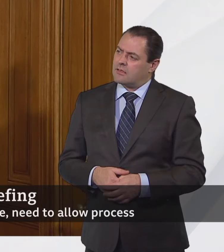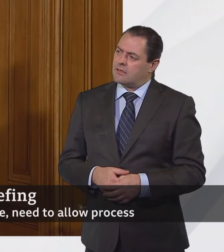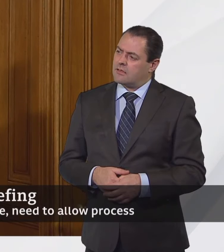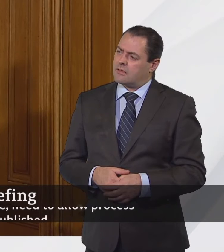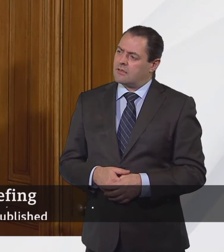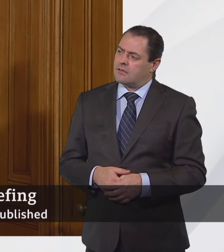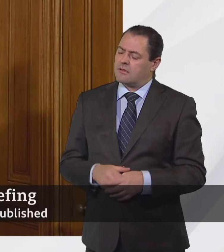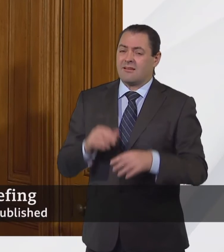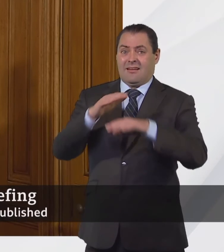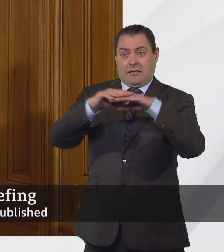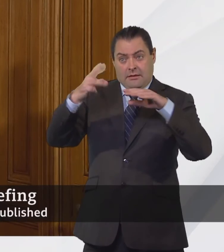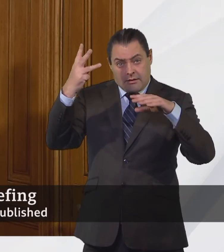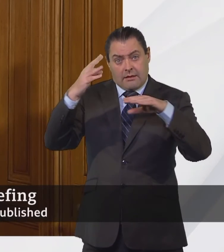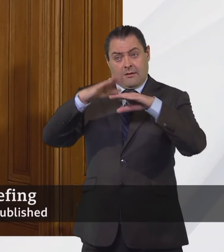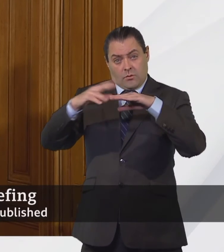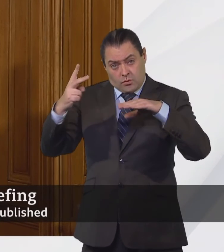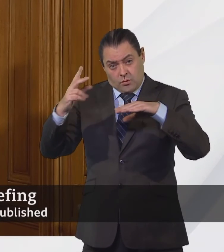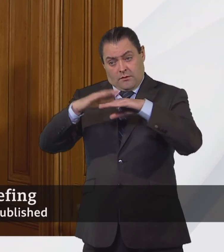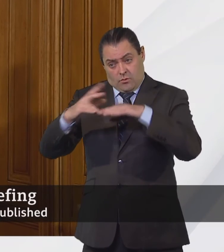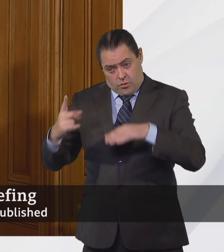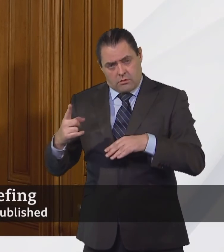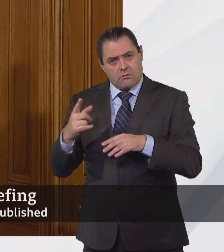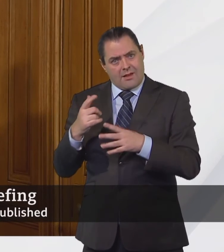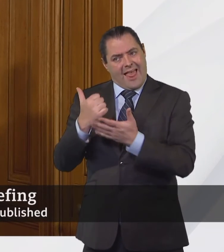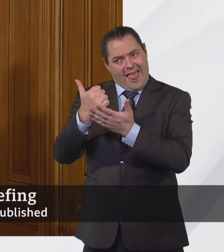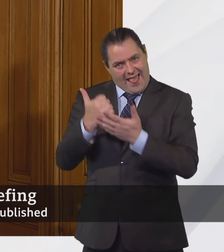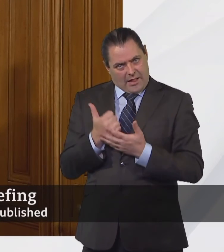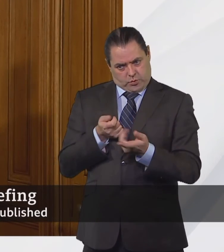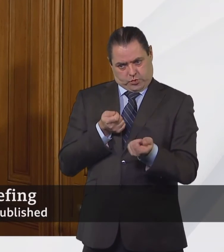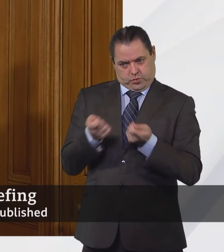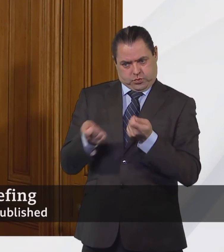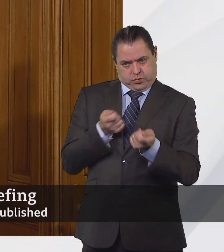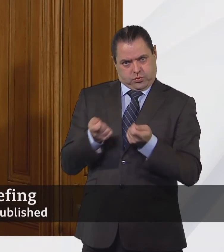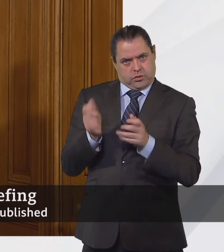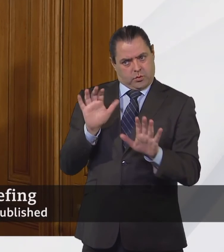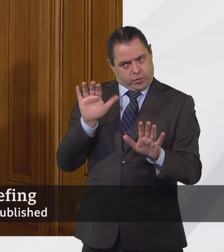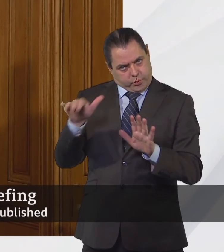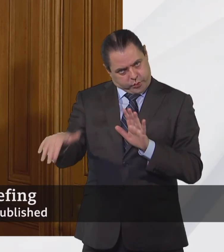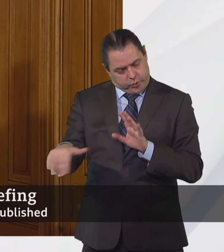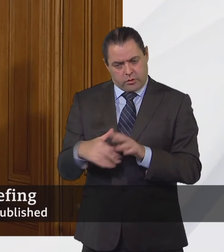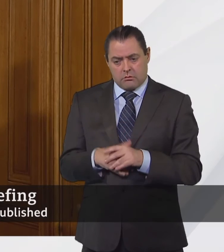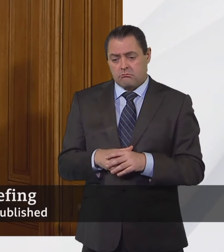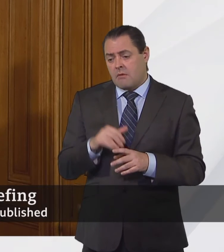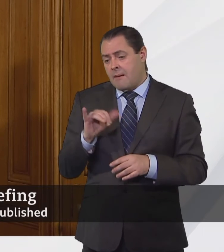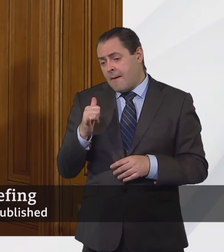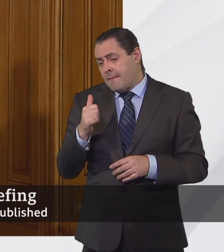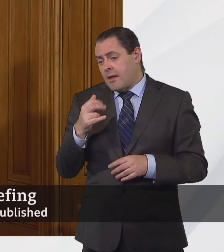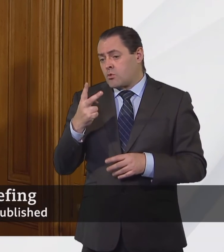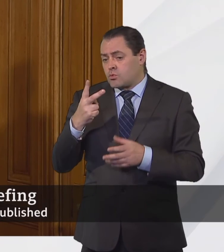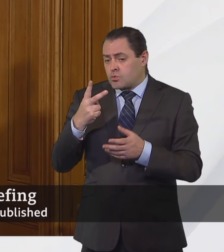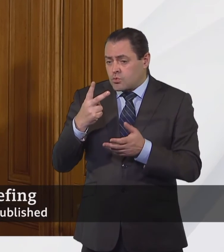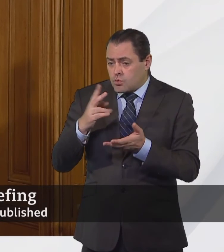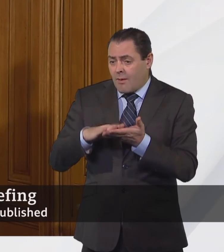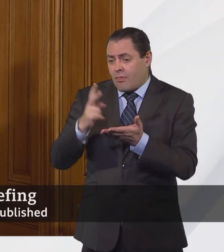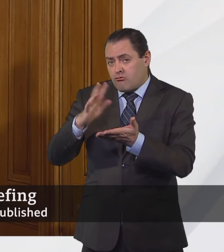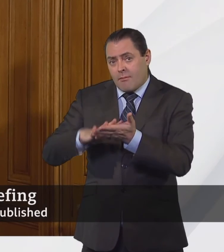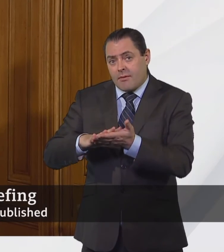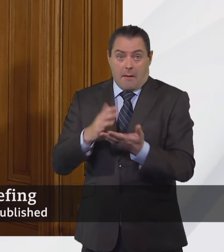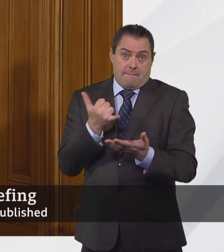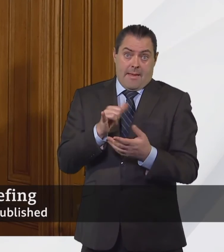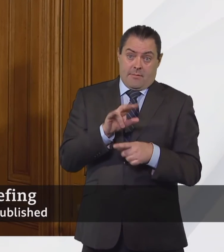very useful activity, and what I would hope is that in some months to come, possibly even some weeks to come,